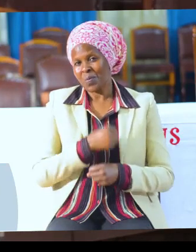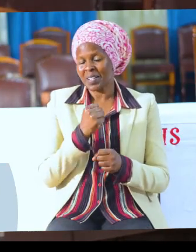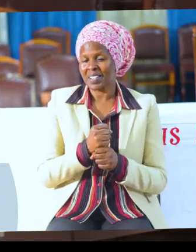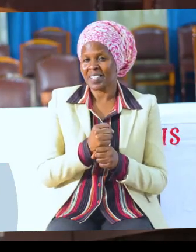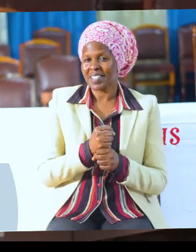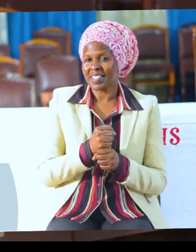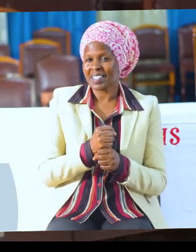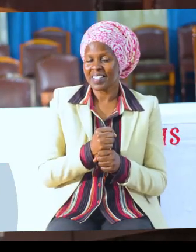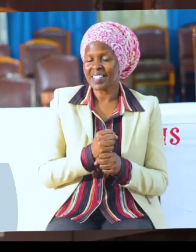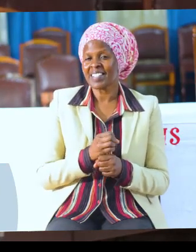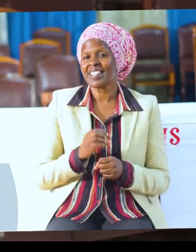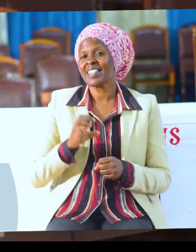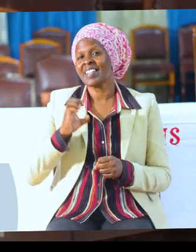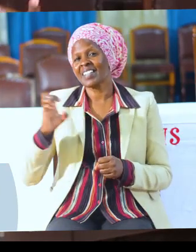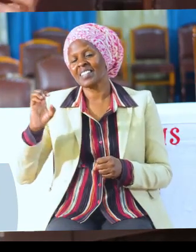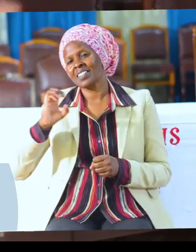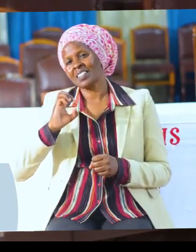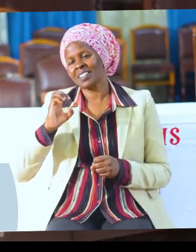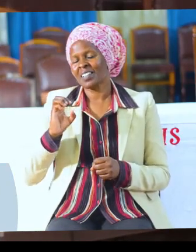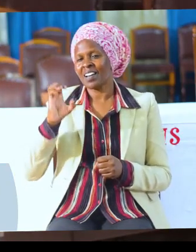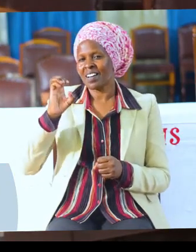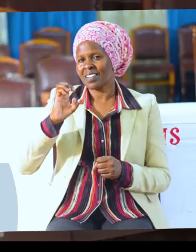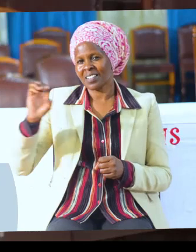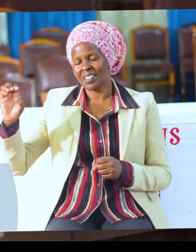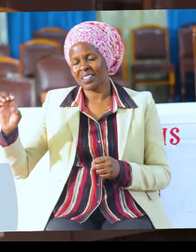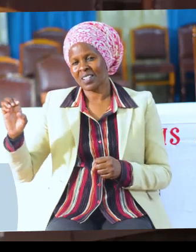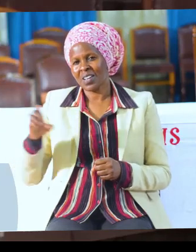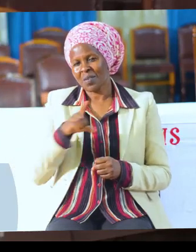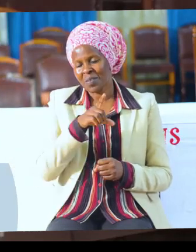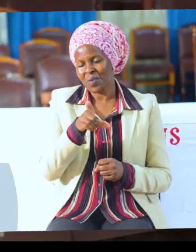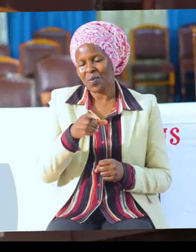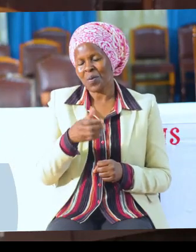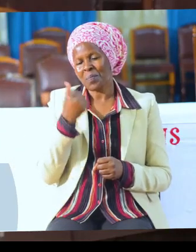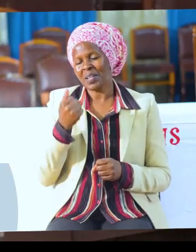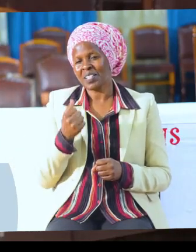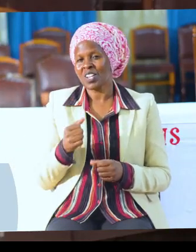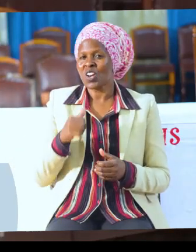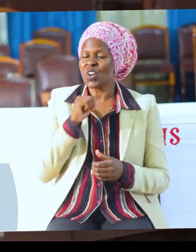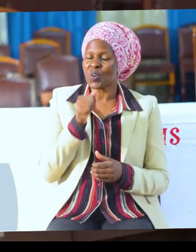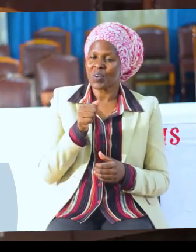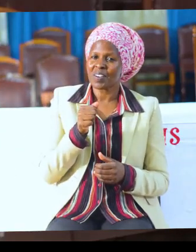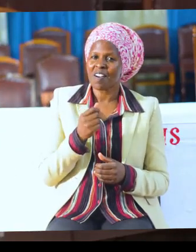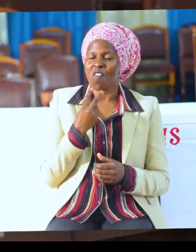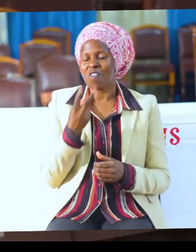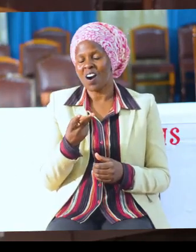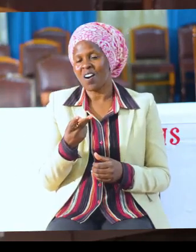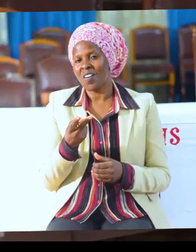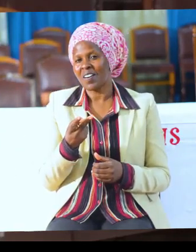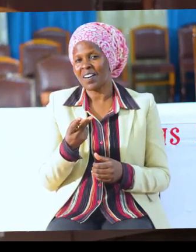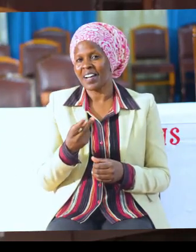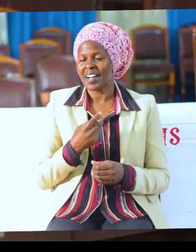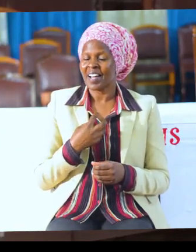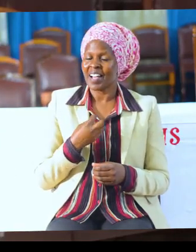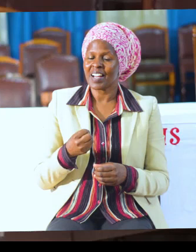in Ecclesiastes 5:5, it is better not to vow than to make a vow and not